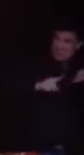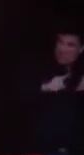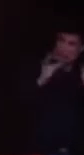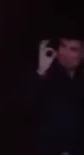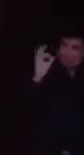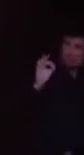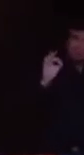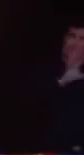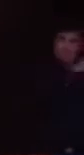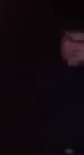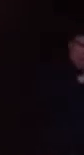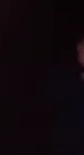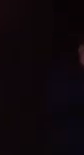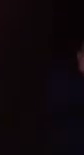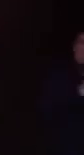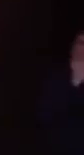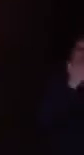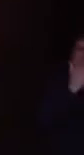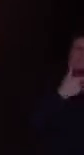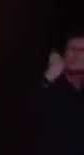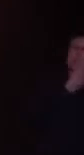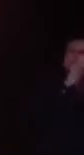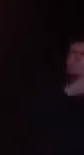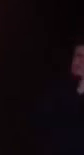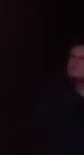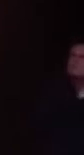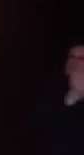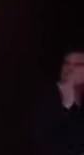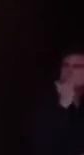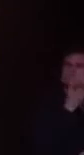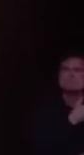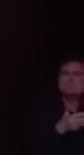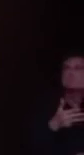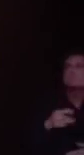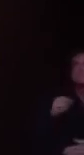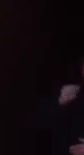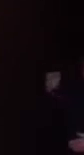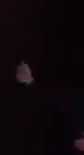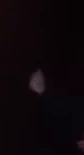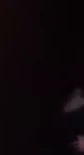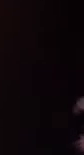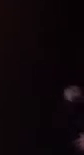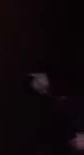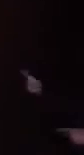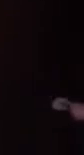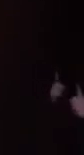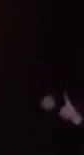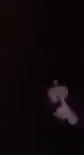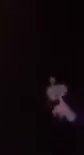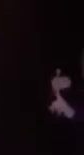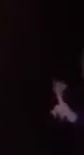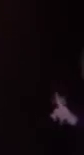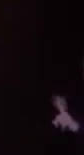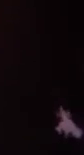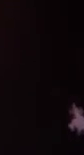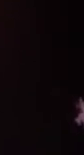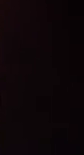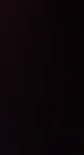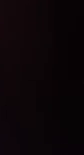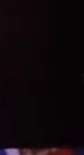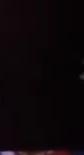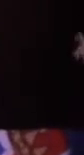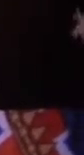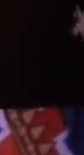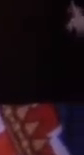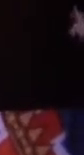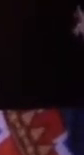Who have loved ones in care facilities, and we want to see where we were, where we are, and where we need to go. And I believe... Yeah,